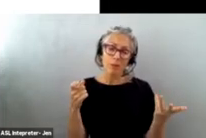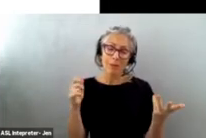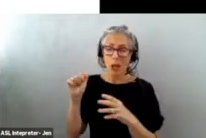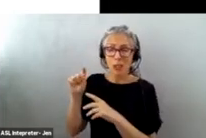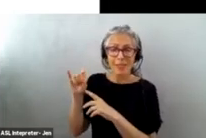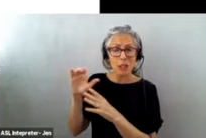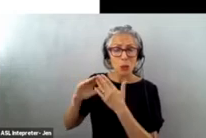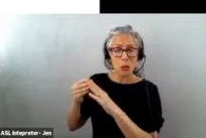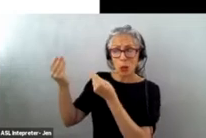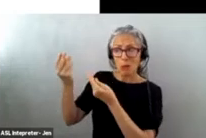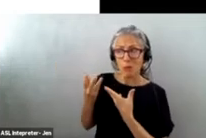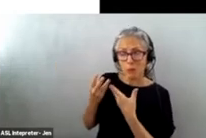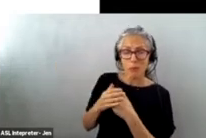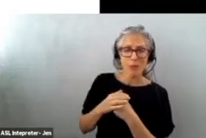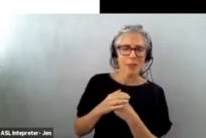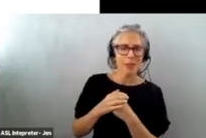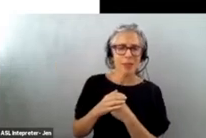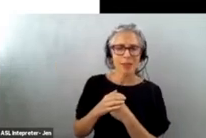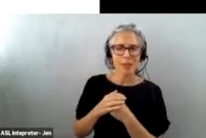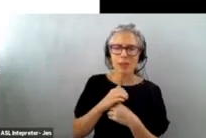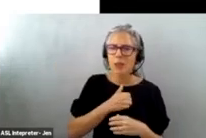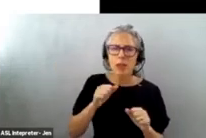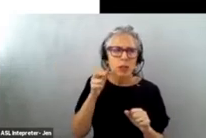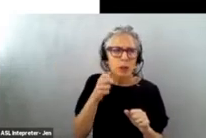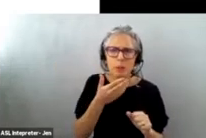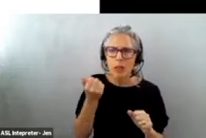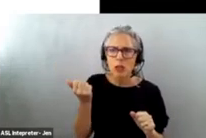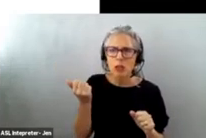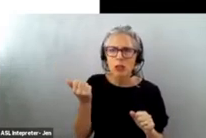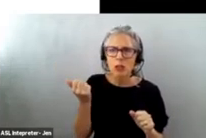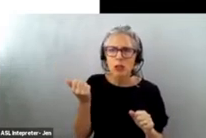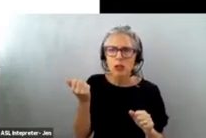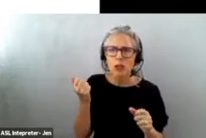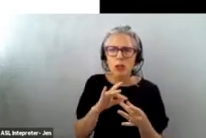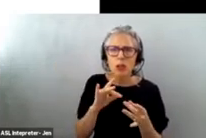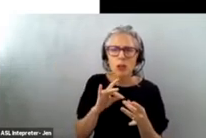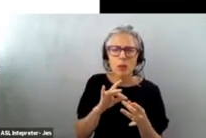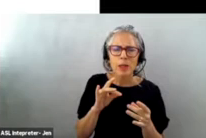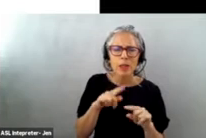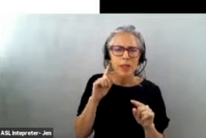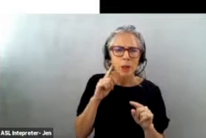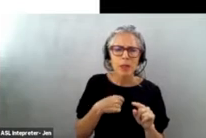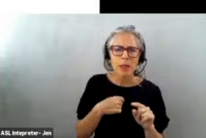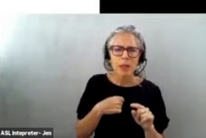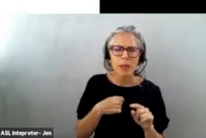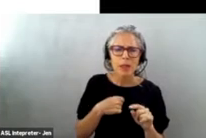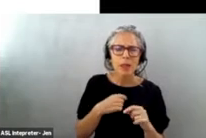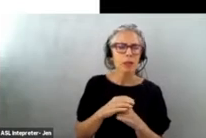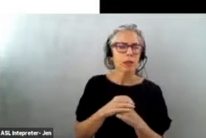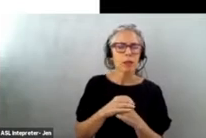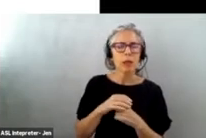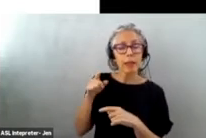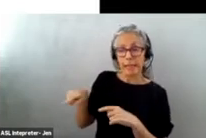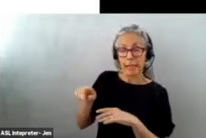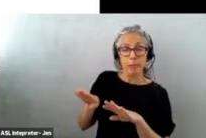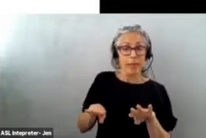community that, is this better? I'm getting a comment that I'm a bit quiet. That these